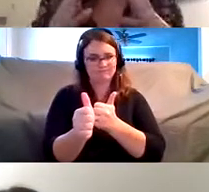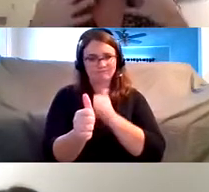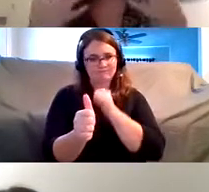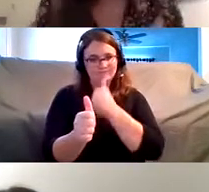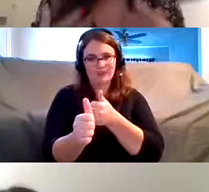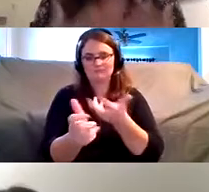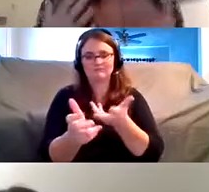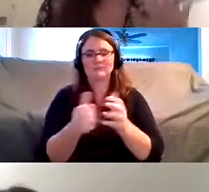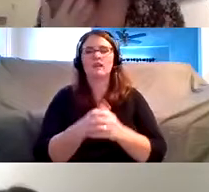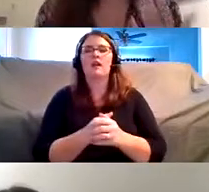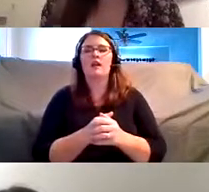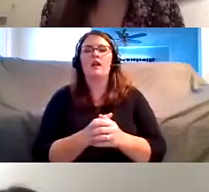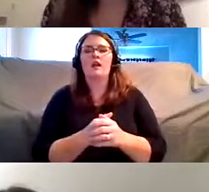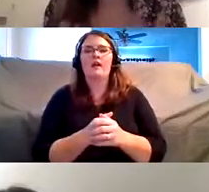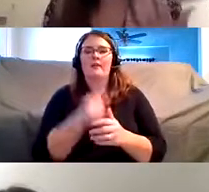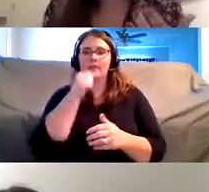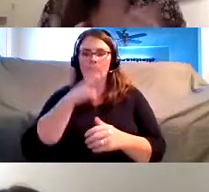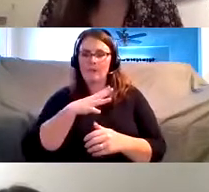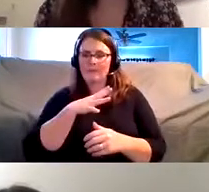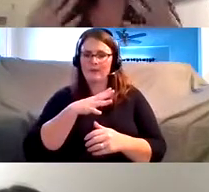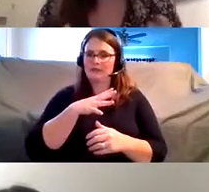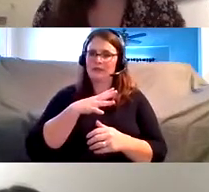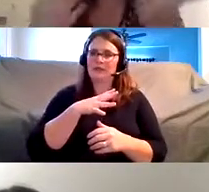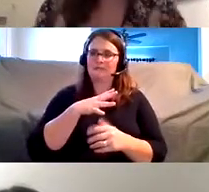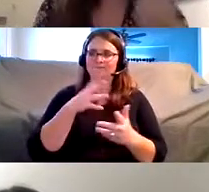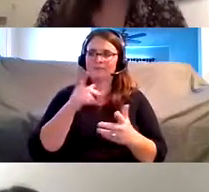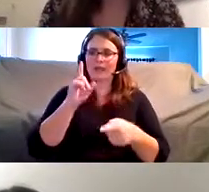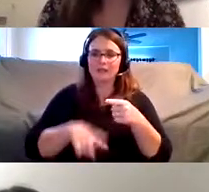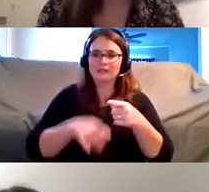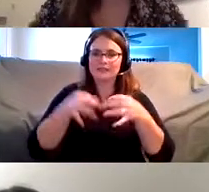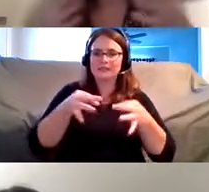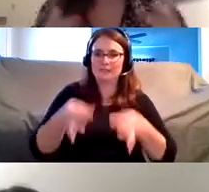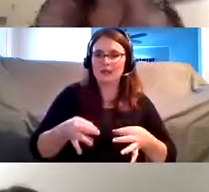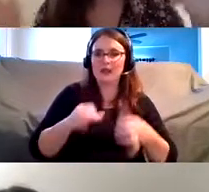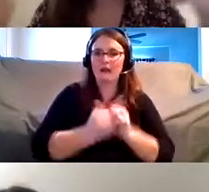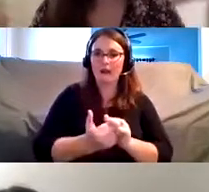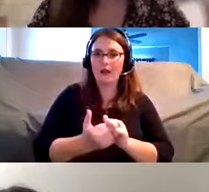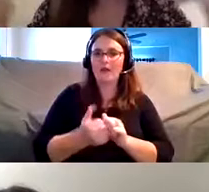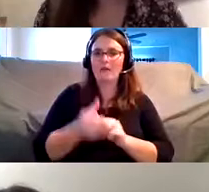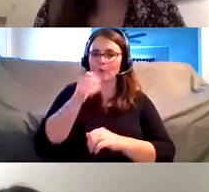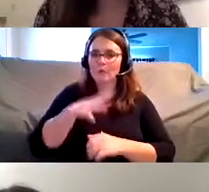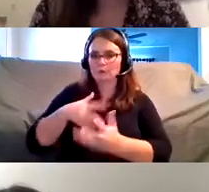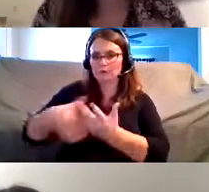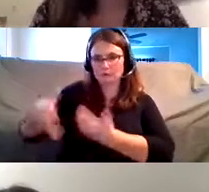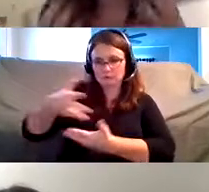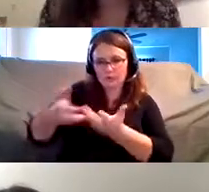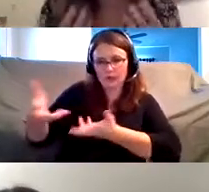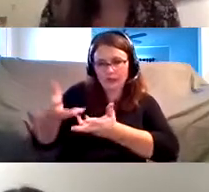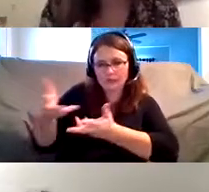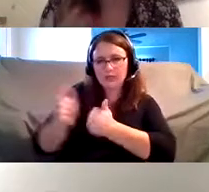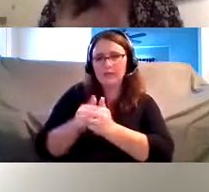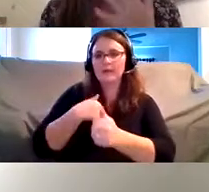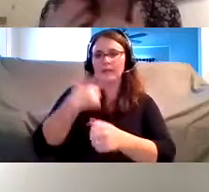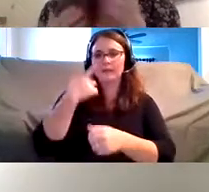couldn't put in words how she was treating me at that point, but I know I was again messing my English, but I was also messing like driving because I was